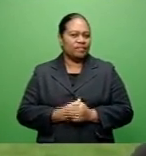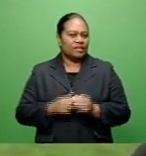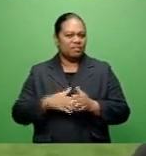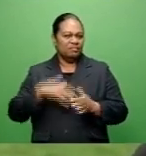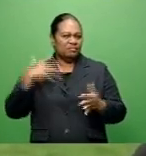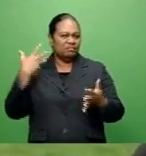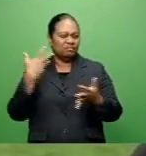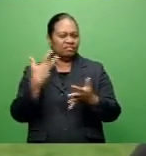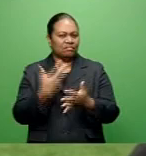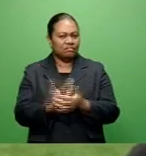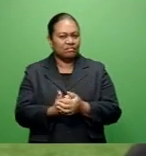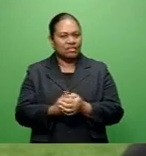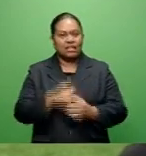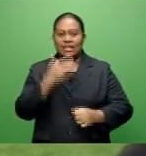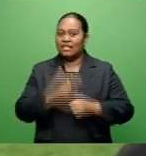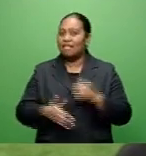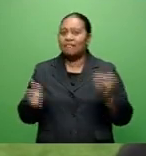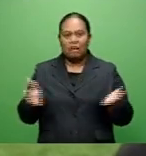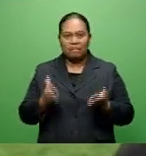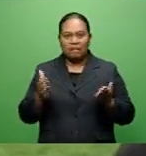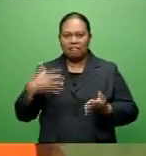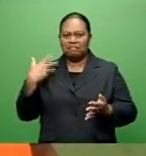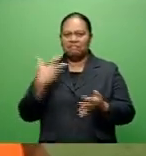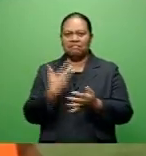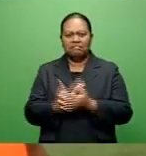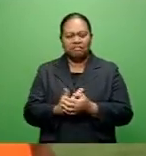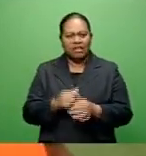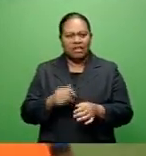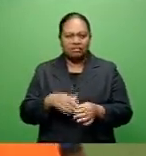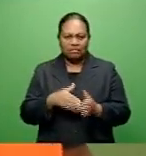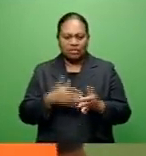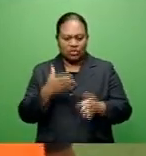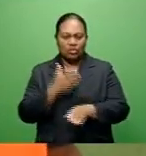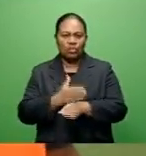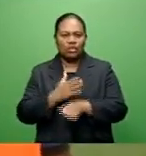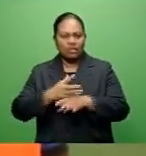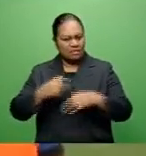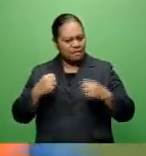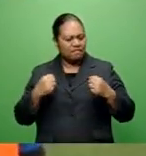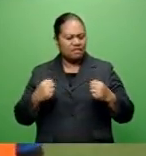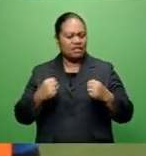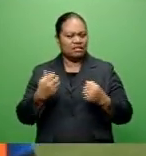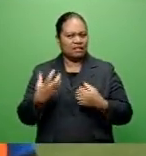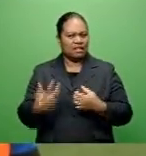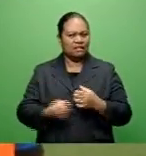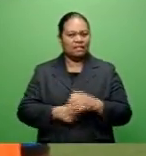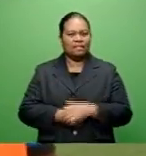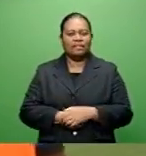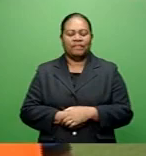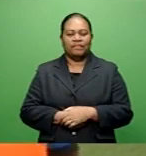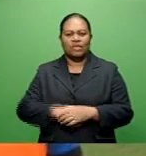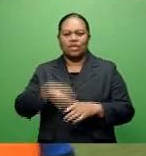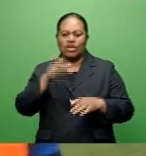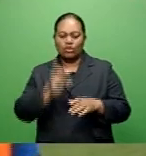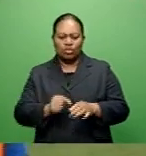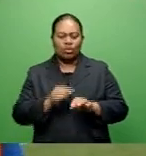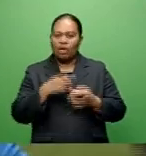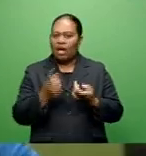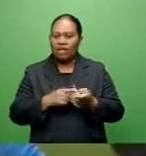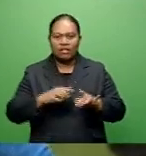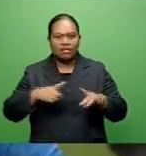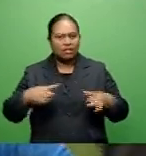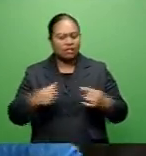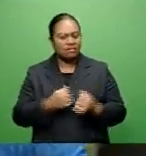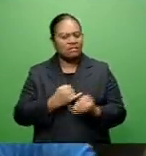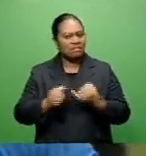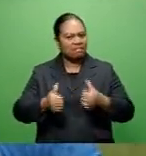since we've seen Kitty play like that. He's got a bit of work to do with regards to his fitness, he knows that. But he was doing things on the field here that Wise Nathungu